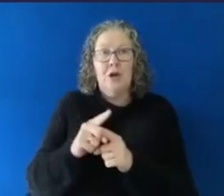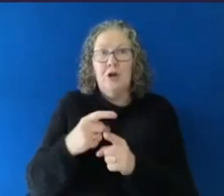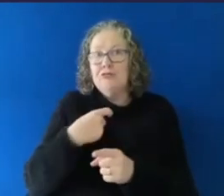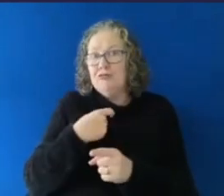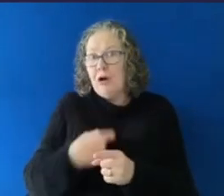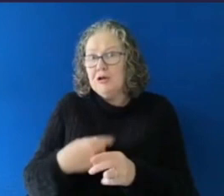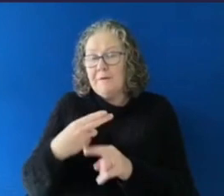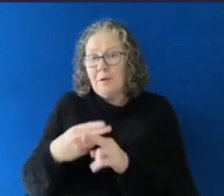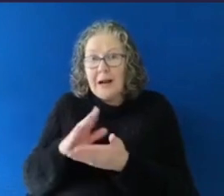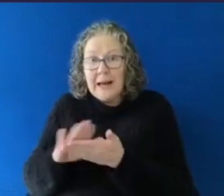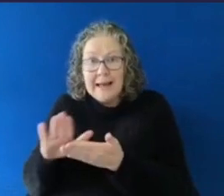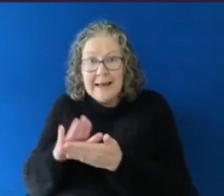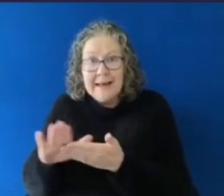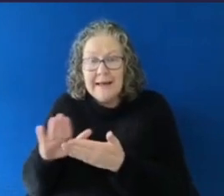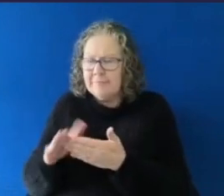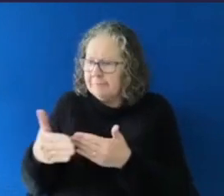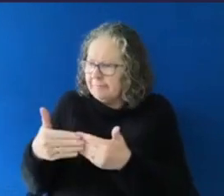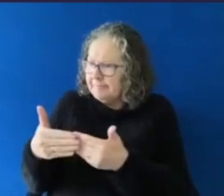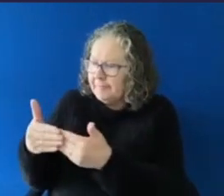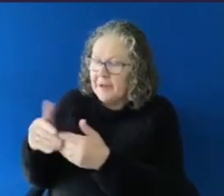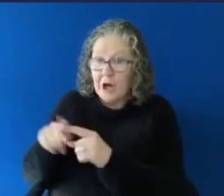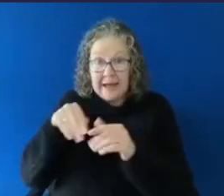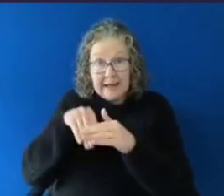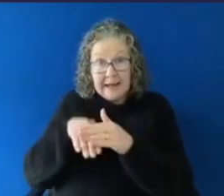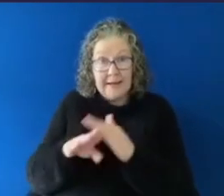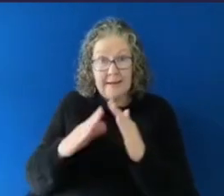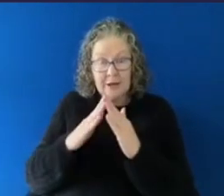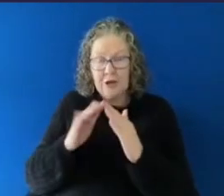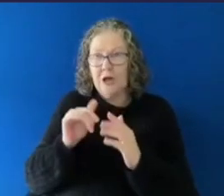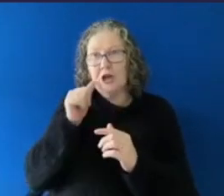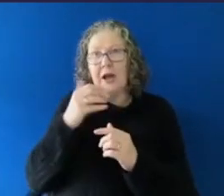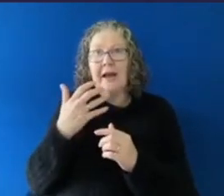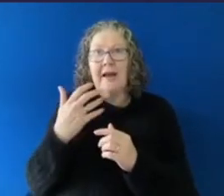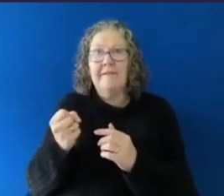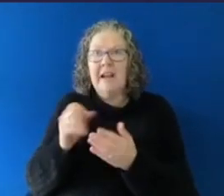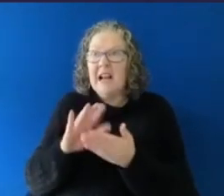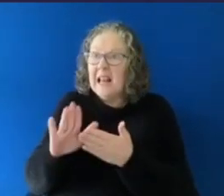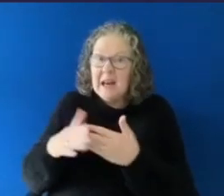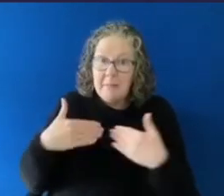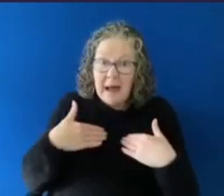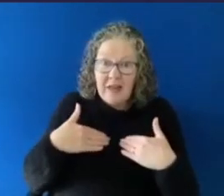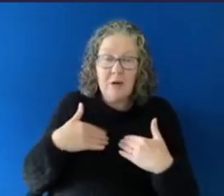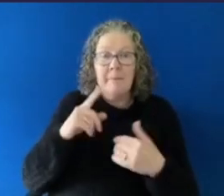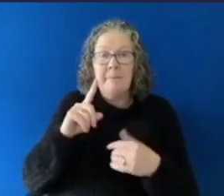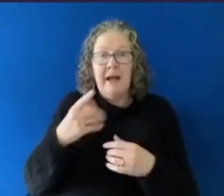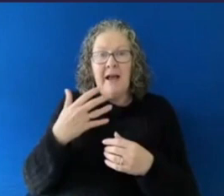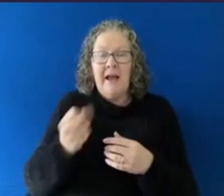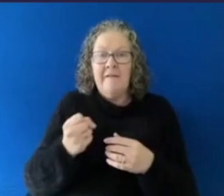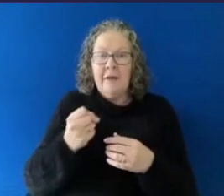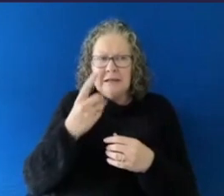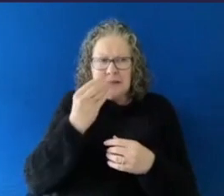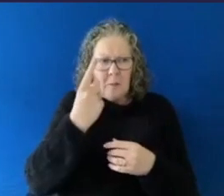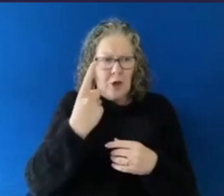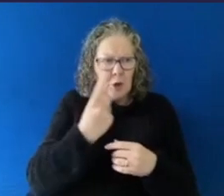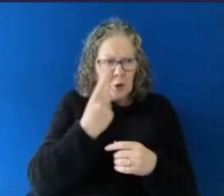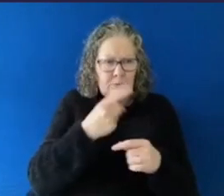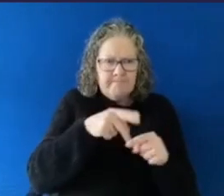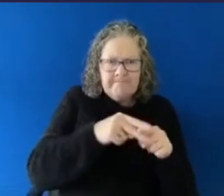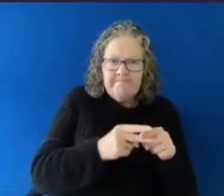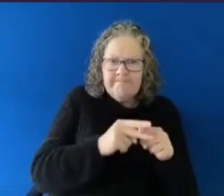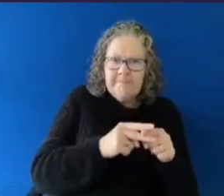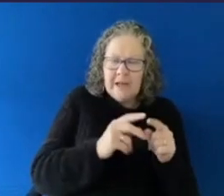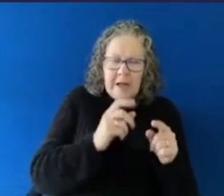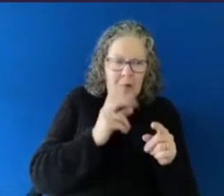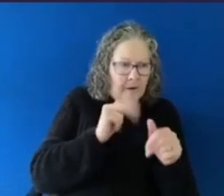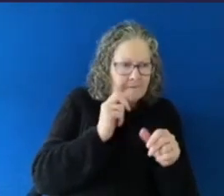including, you know, inside the house. There's, you know, the bathroom cleaner and all the things, but there's the car maintenance guy and the guy, you know, the one that takes care of the